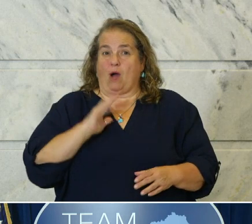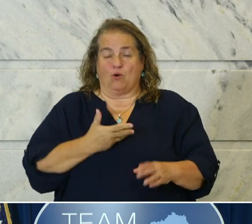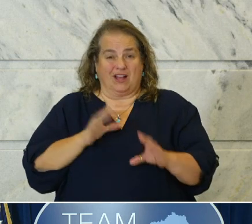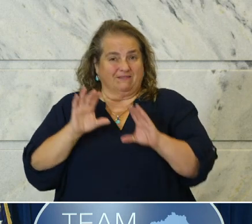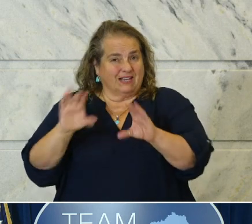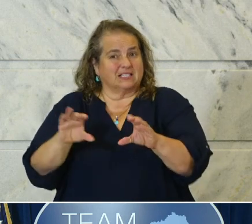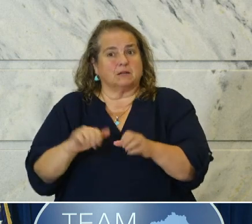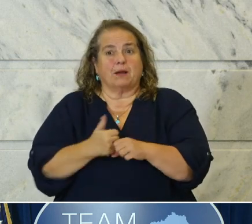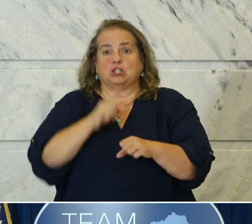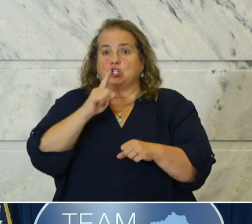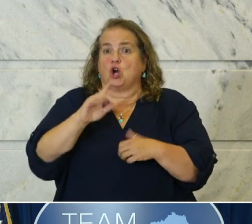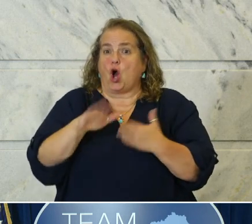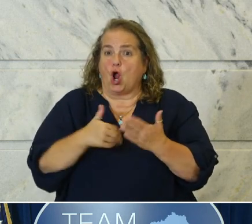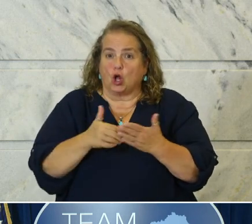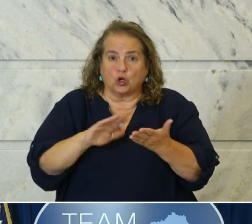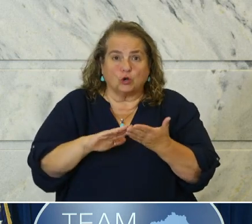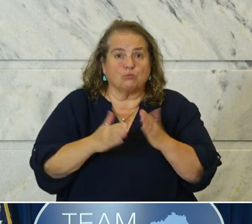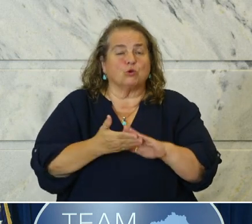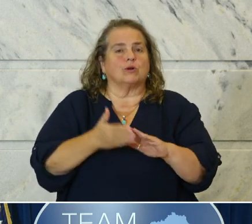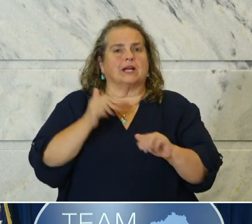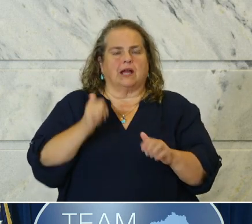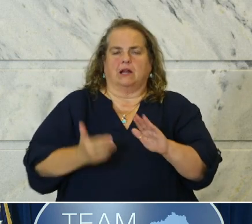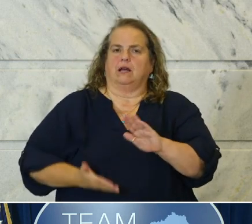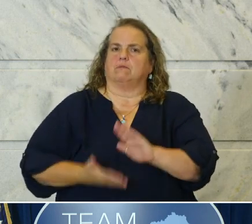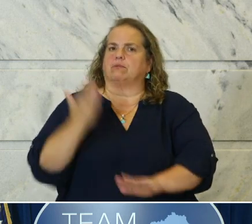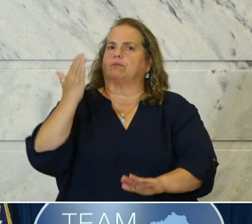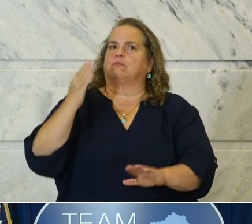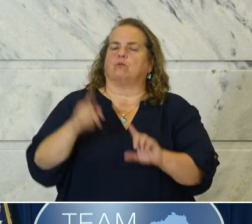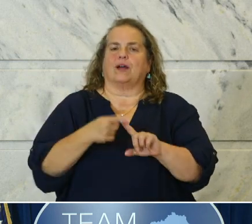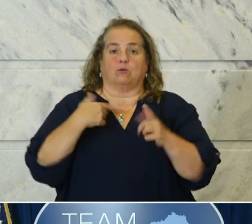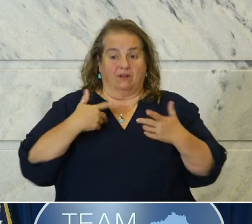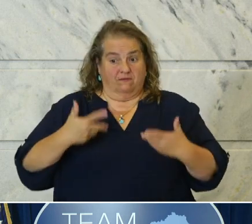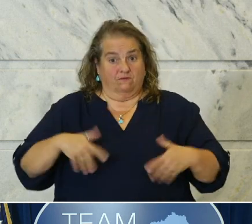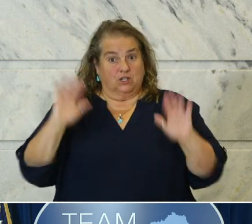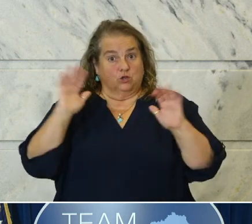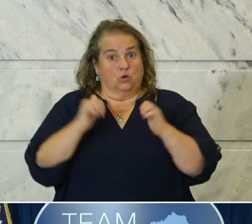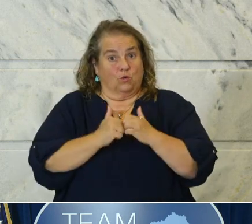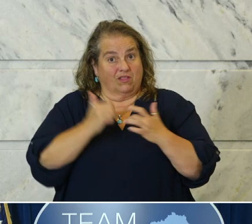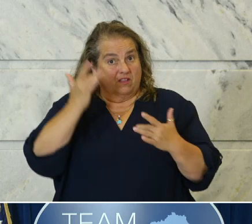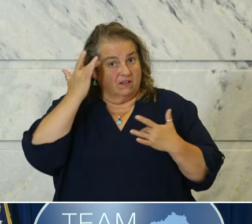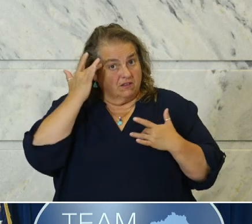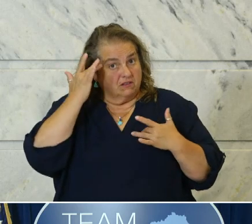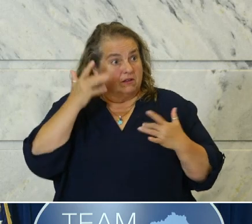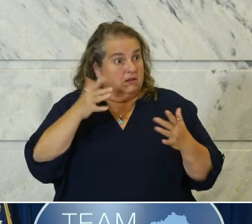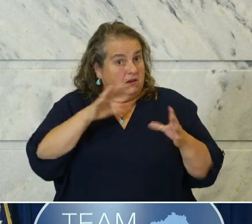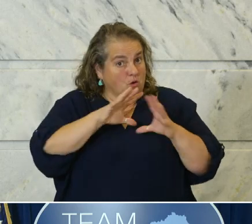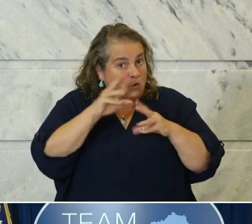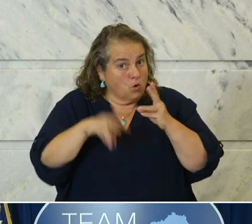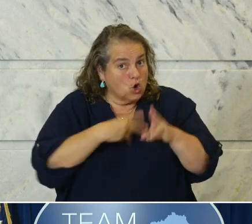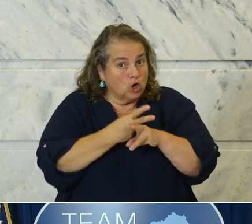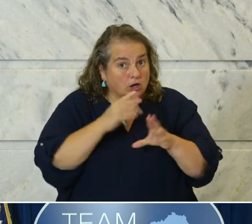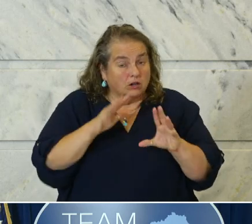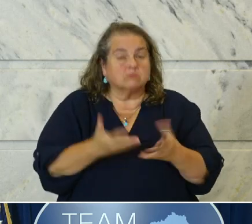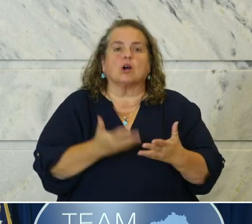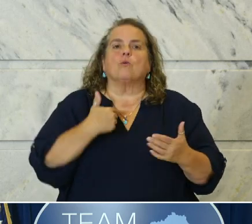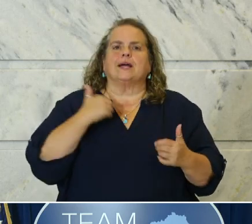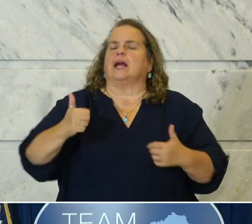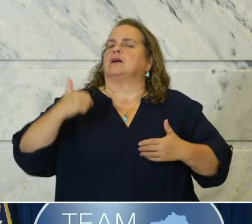can take off when we are out of COVID, create those type of jobs that we really need.